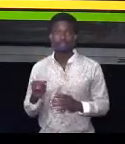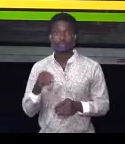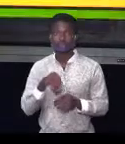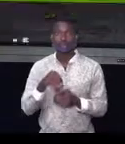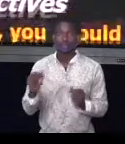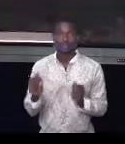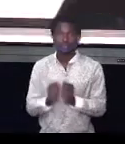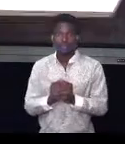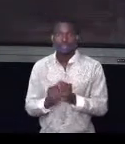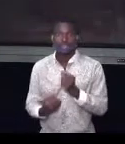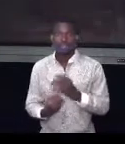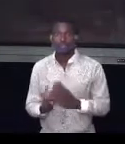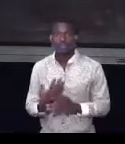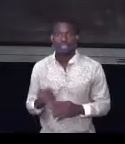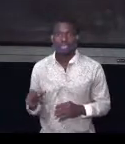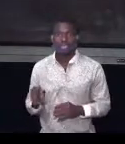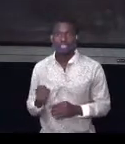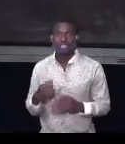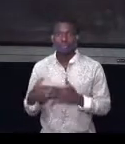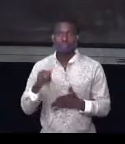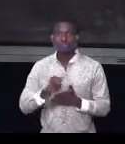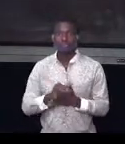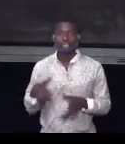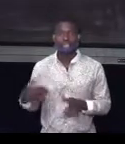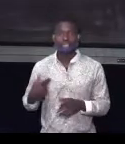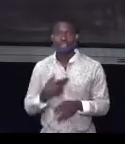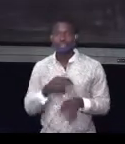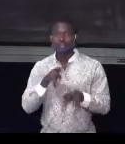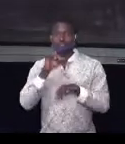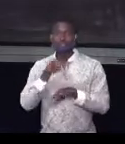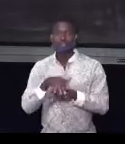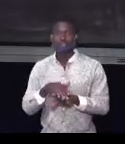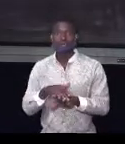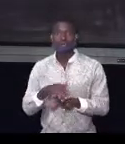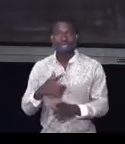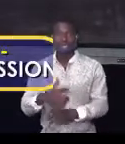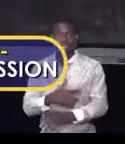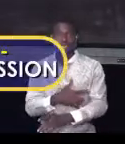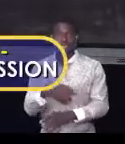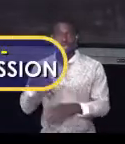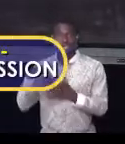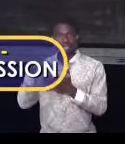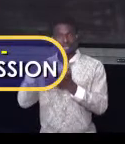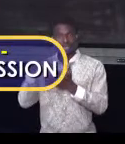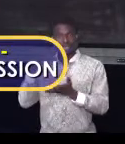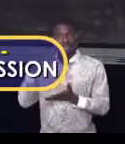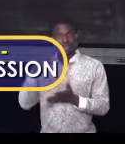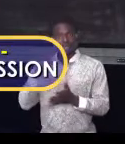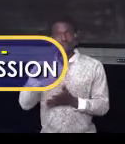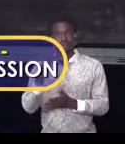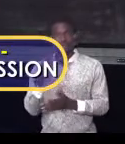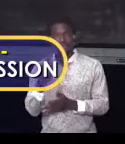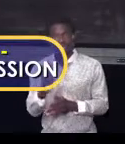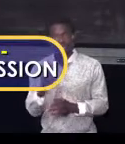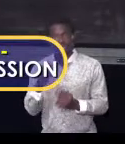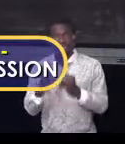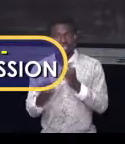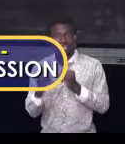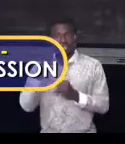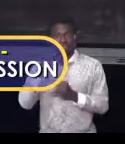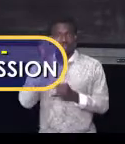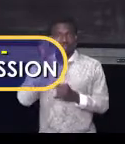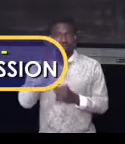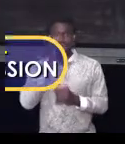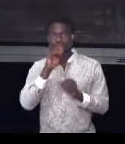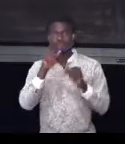crops with fertilizers. But before that, let's look at the learning objectives. By the end of the lesson, you